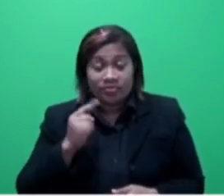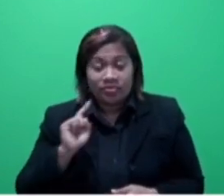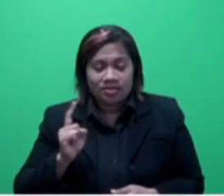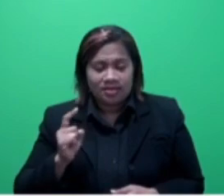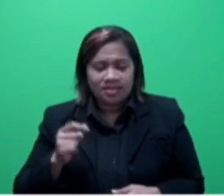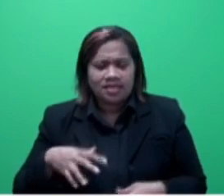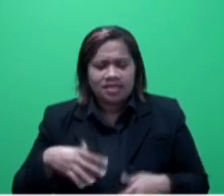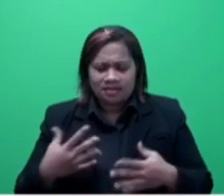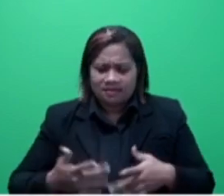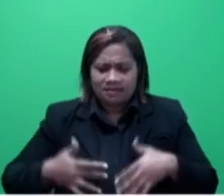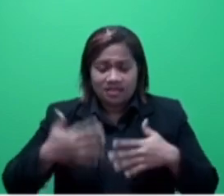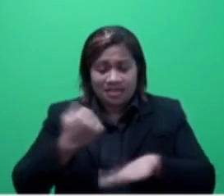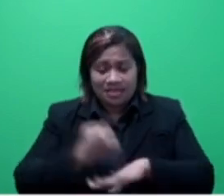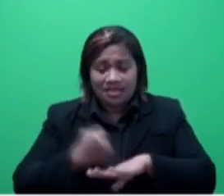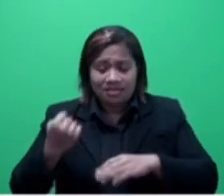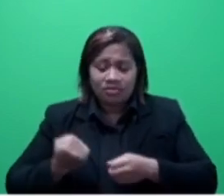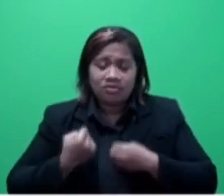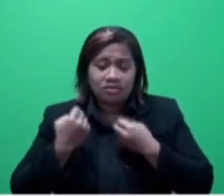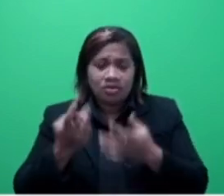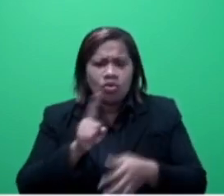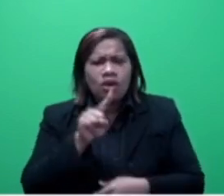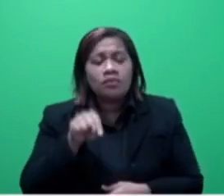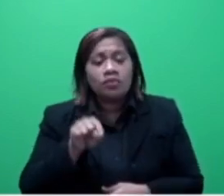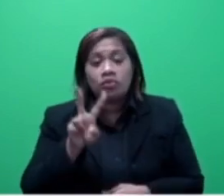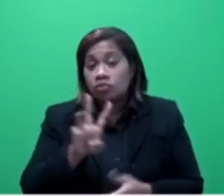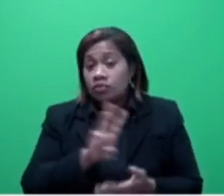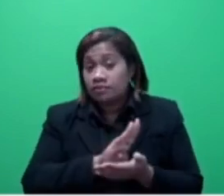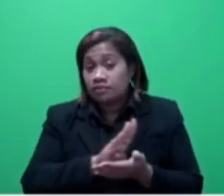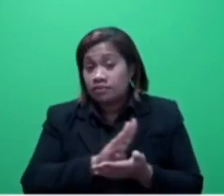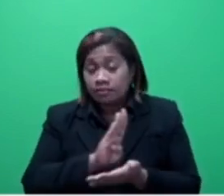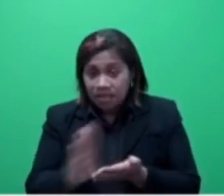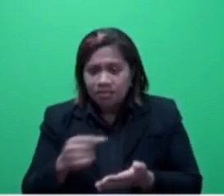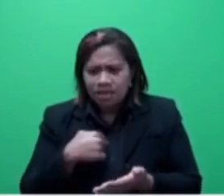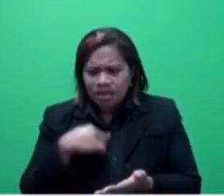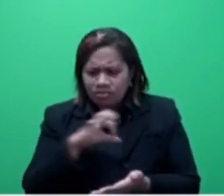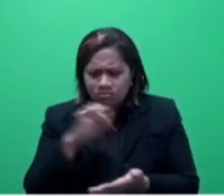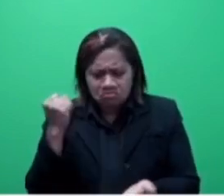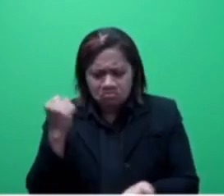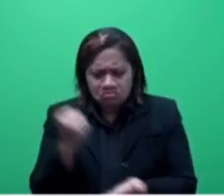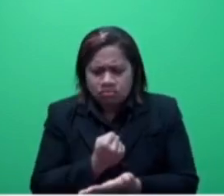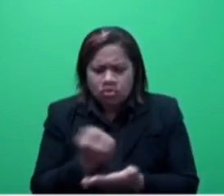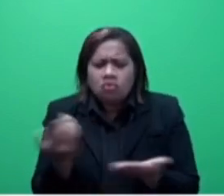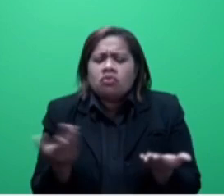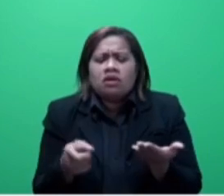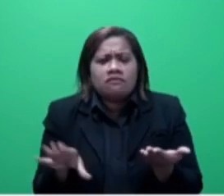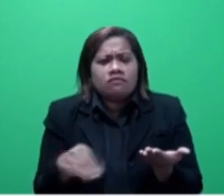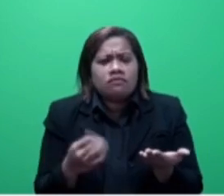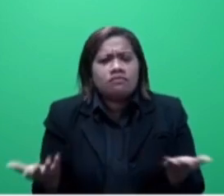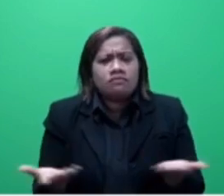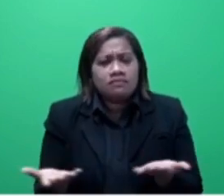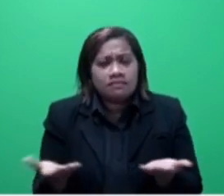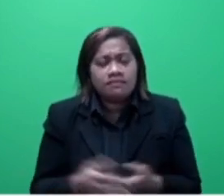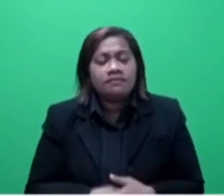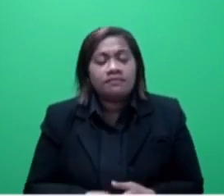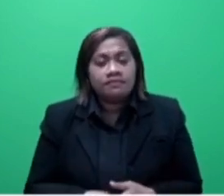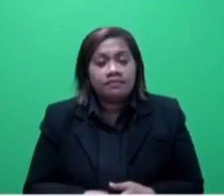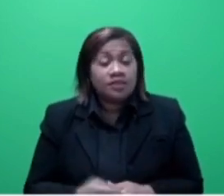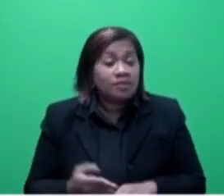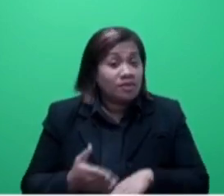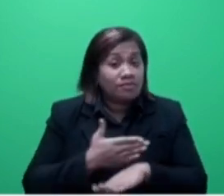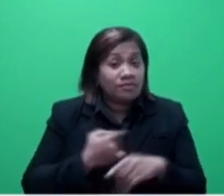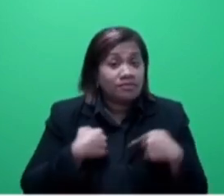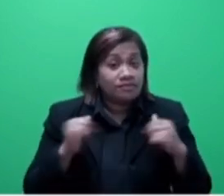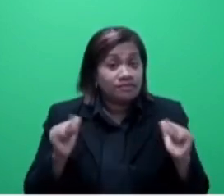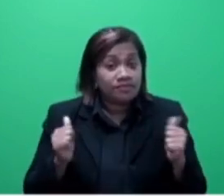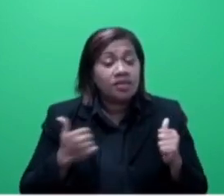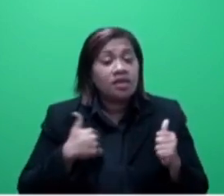guarantee to the tune of 1.2 billion. I'm not sure where they actually got that particular amount from. Before I finish, Honourable Speaker, I want to